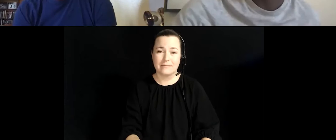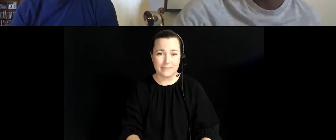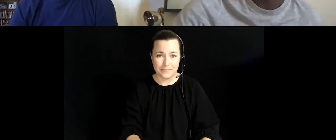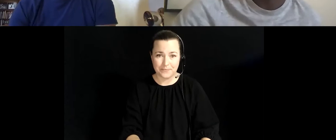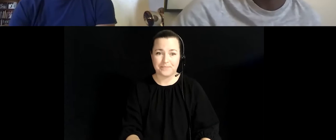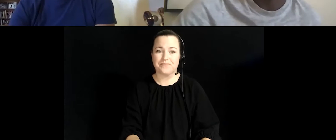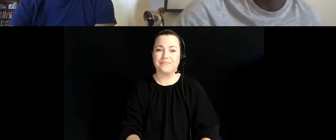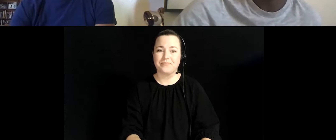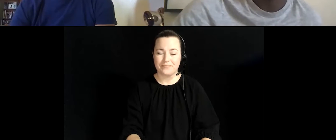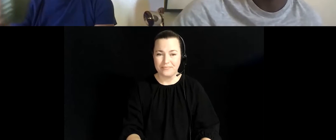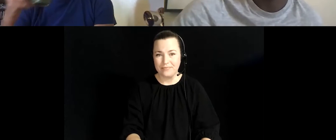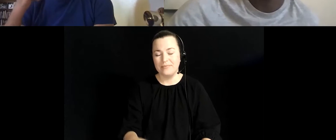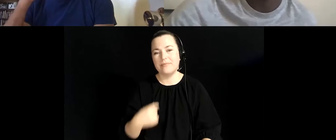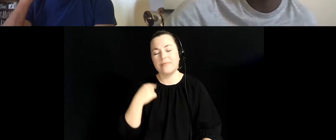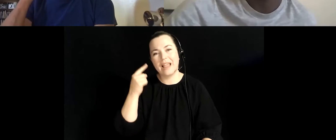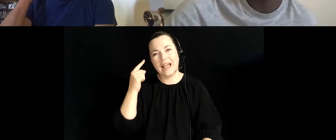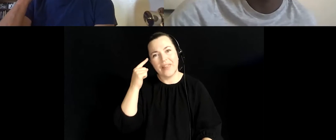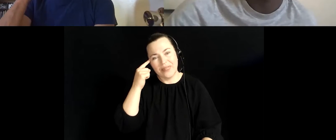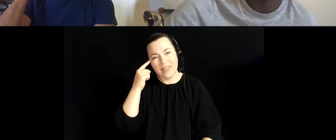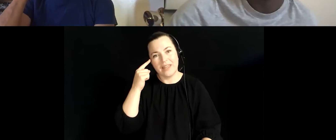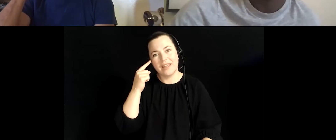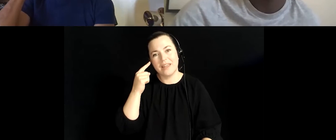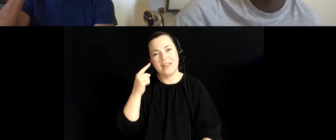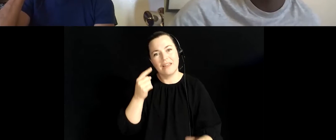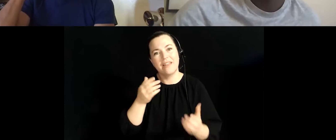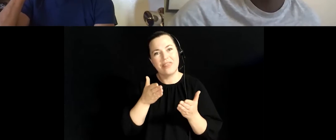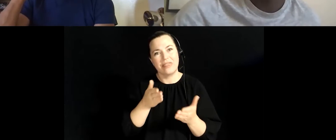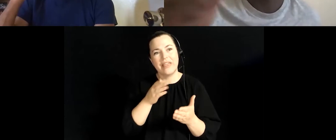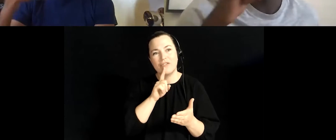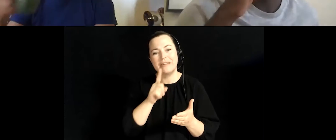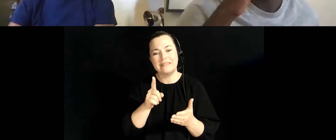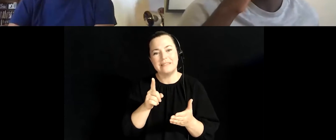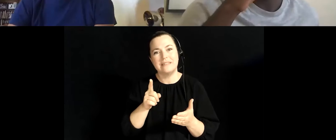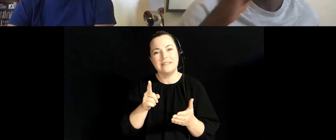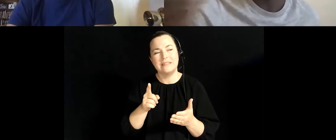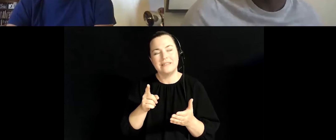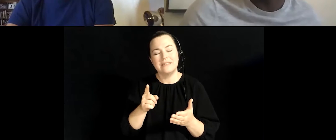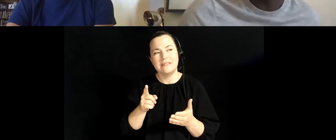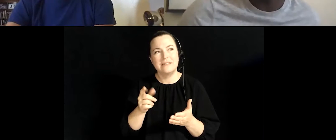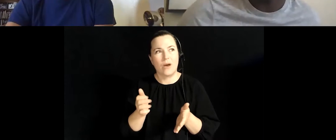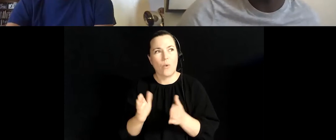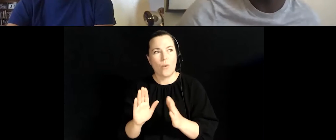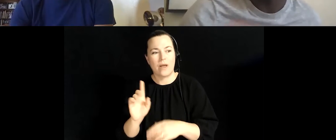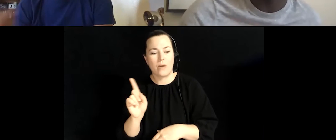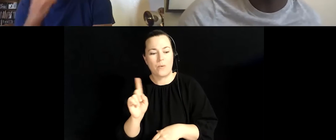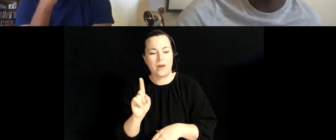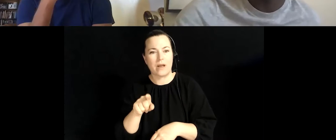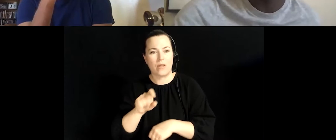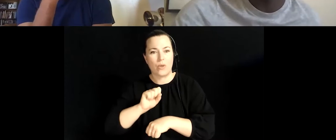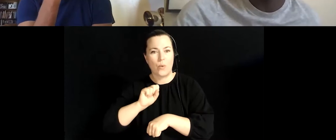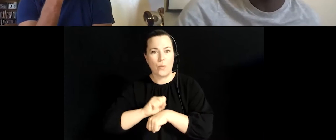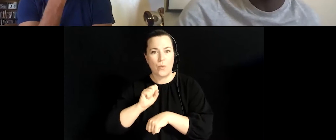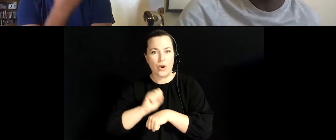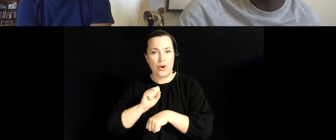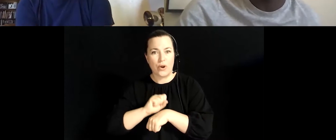I think there is a way in which the work that corresponds with disability in any